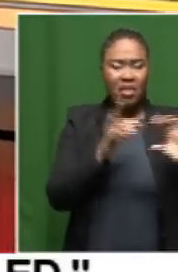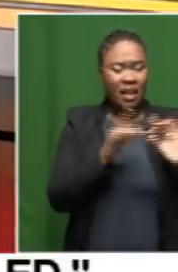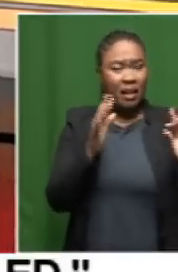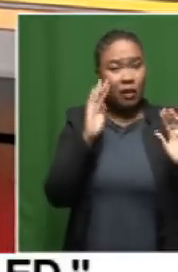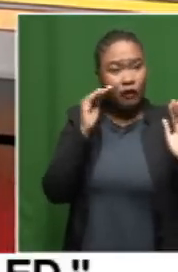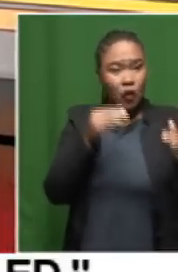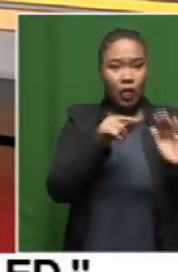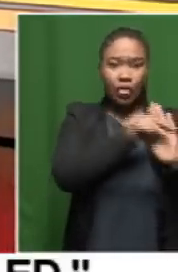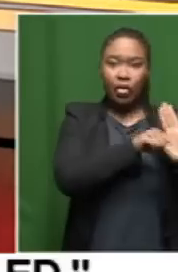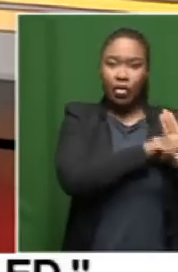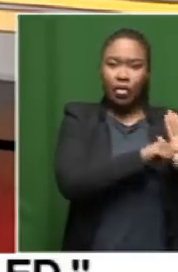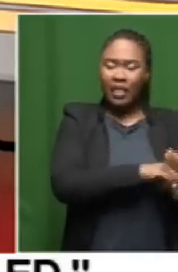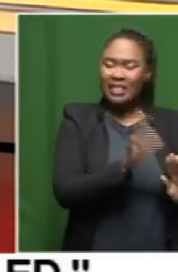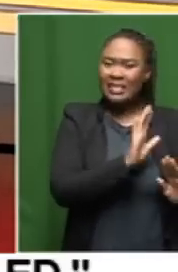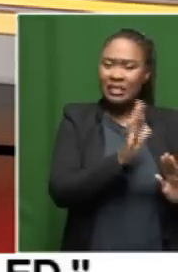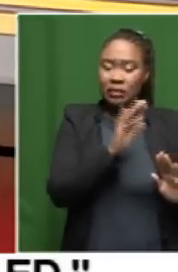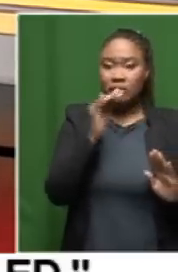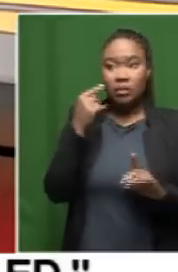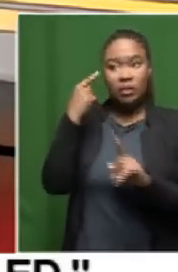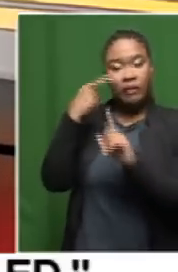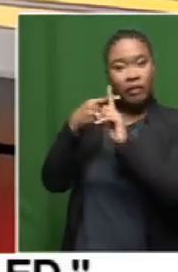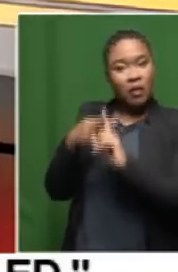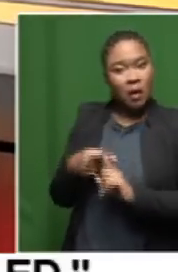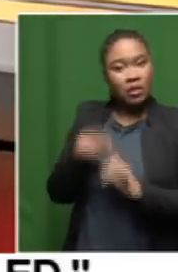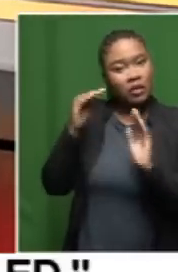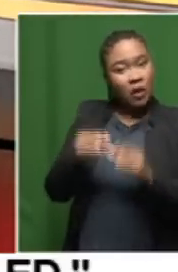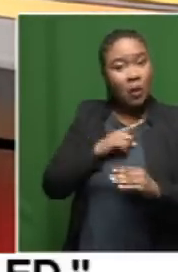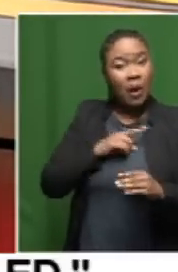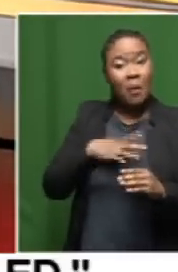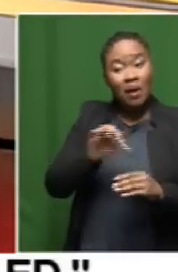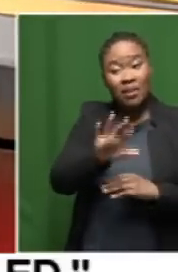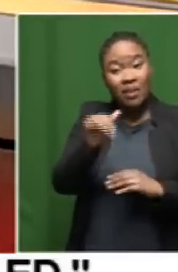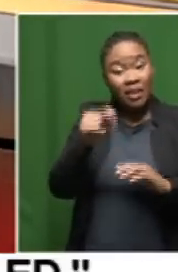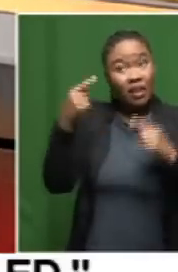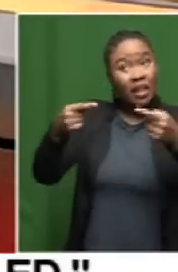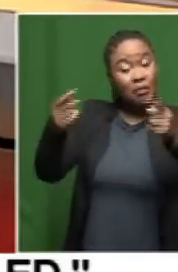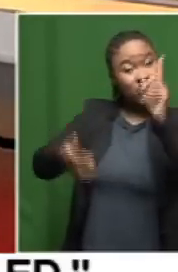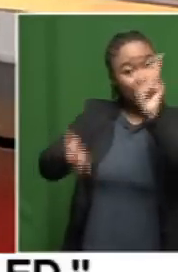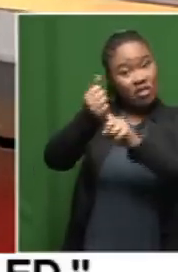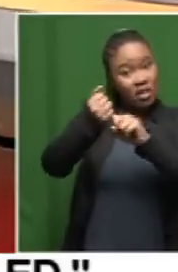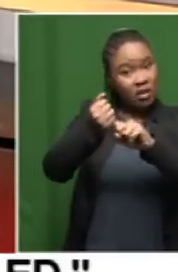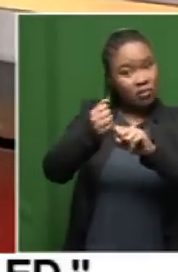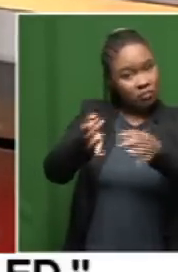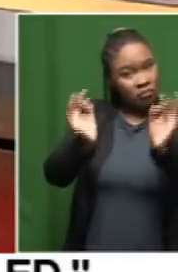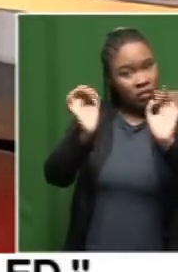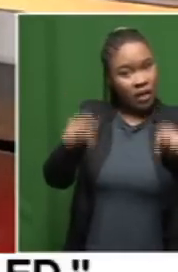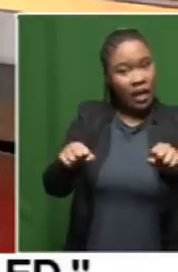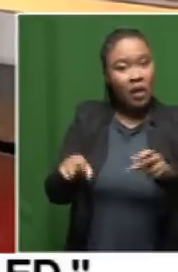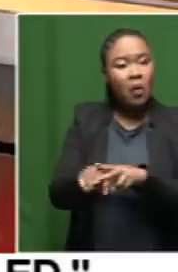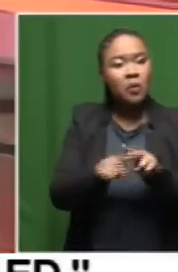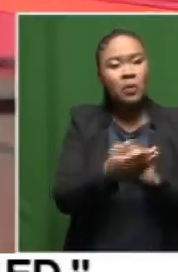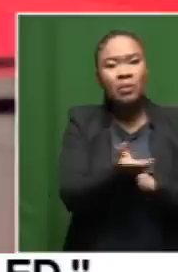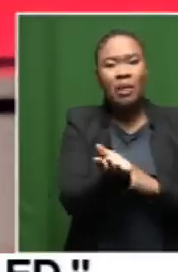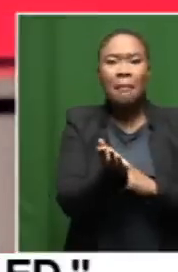want to focus on that so that we can rescue the South African struggle for liberation and rescue key components who